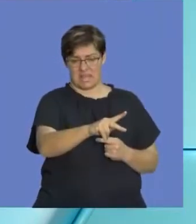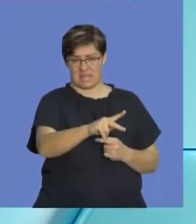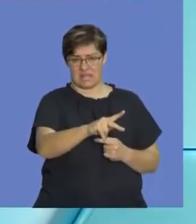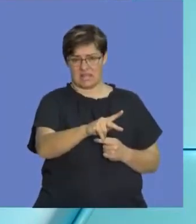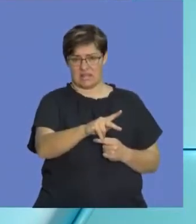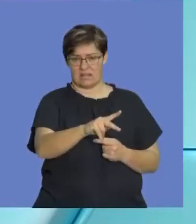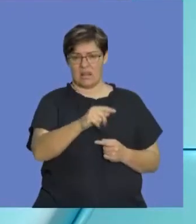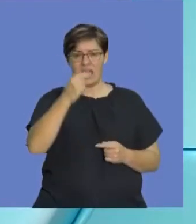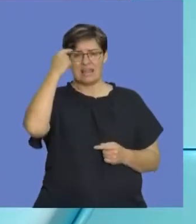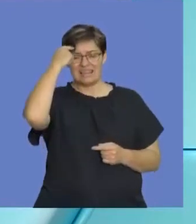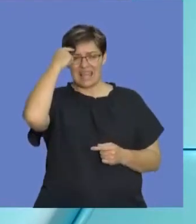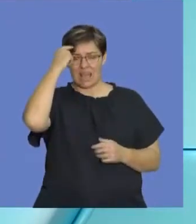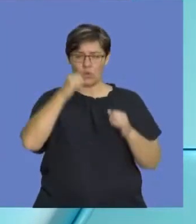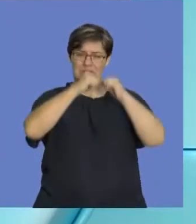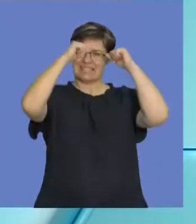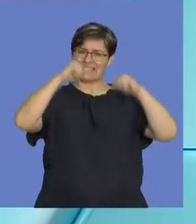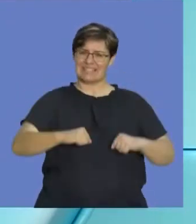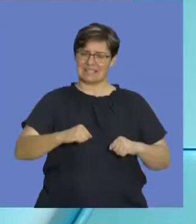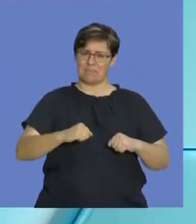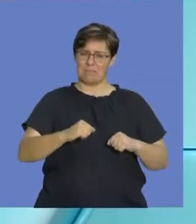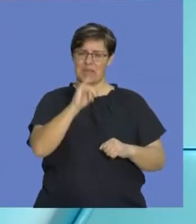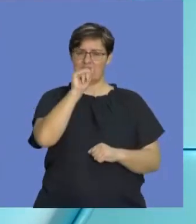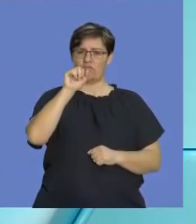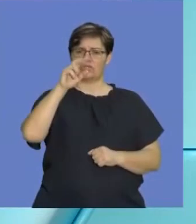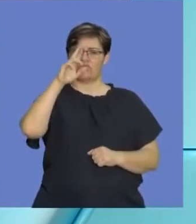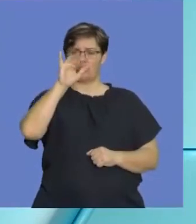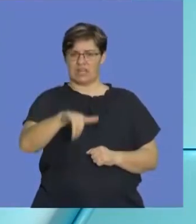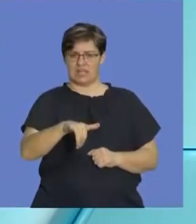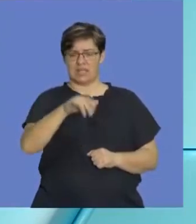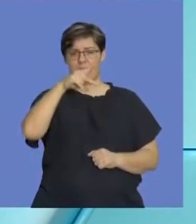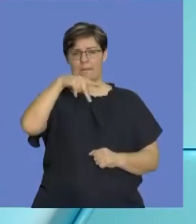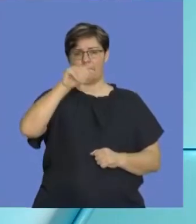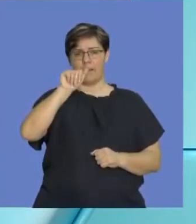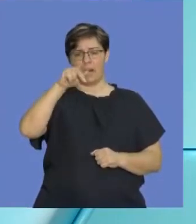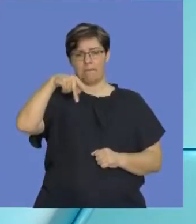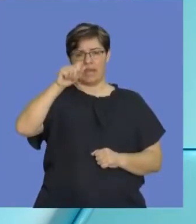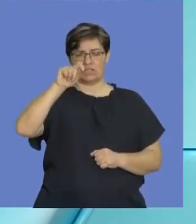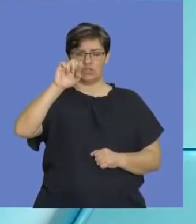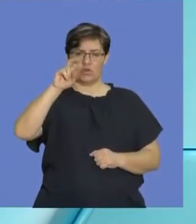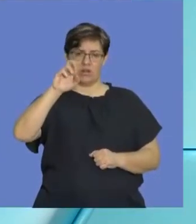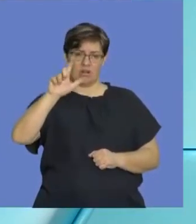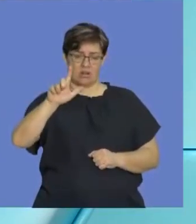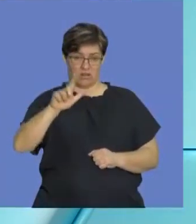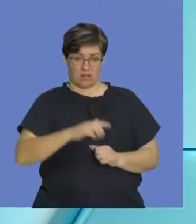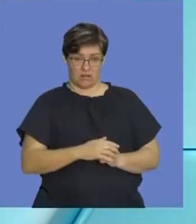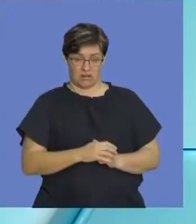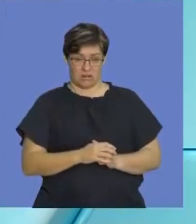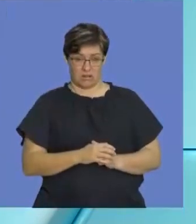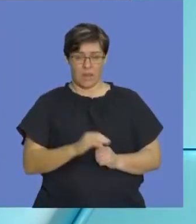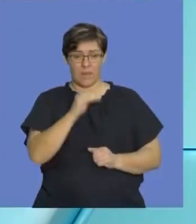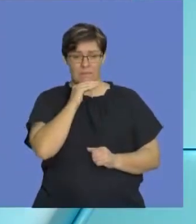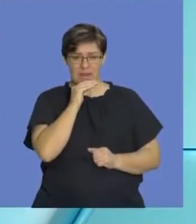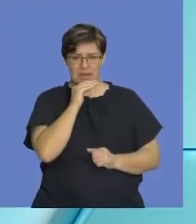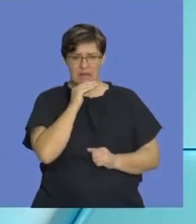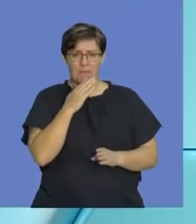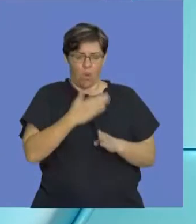your perpetual inventory system. When you are running a perpetual inventory system, remember this is now work